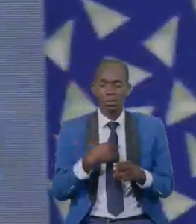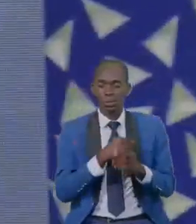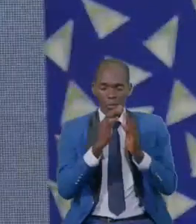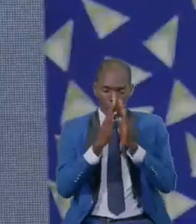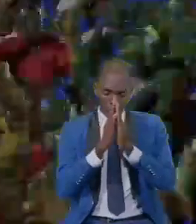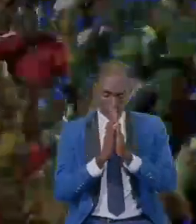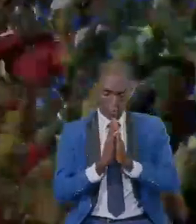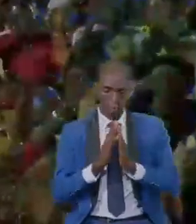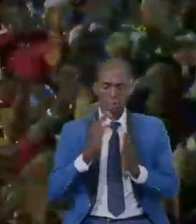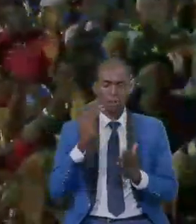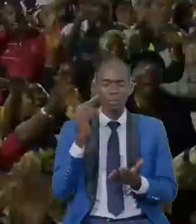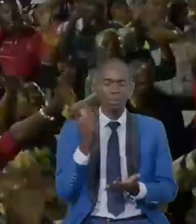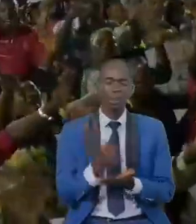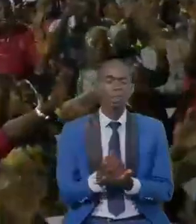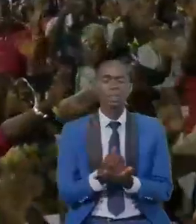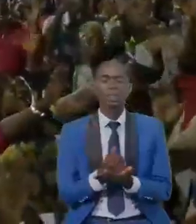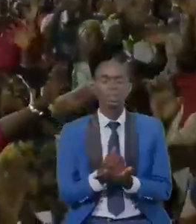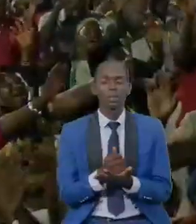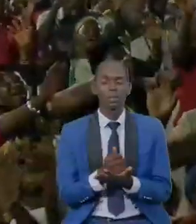pray.